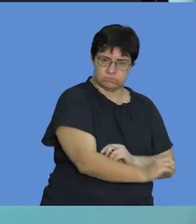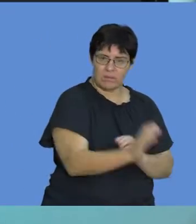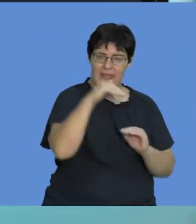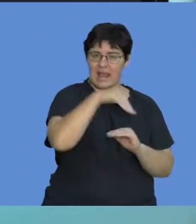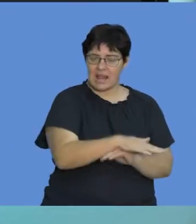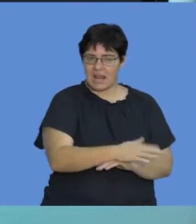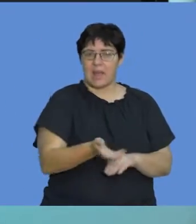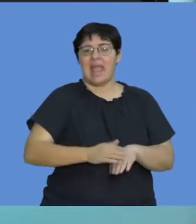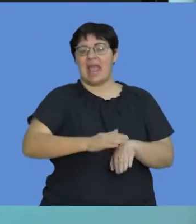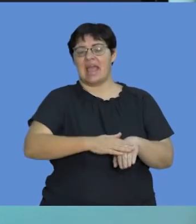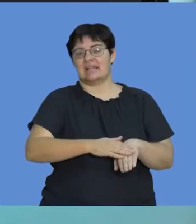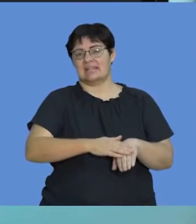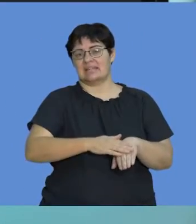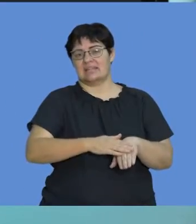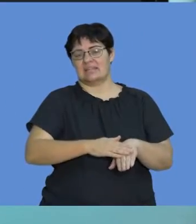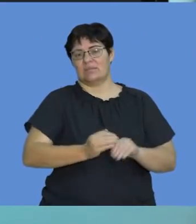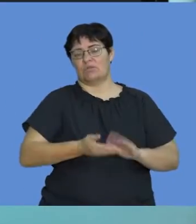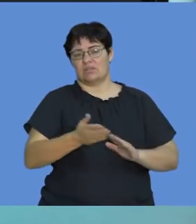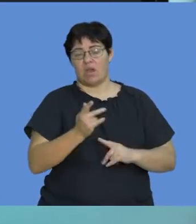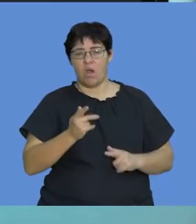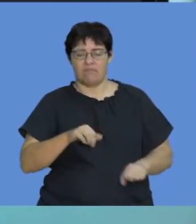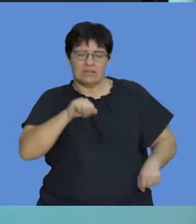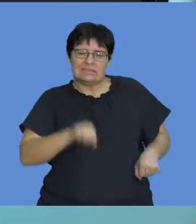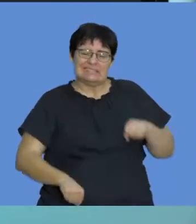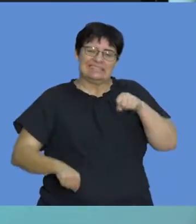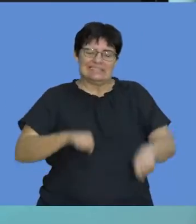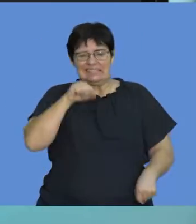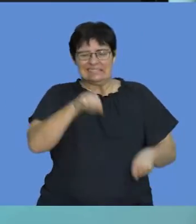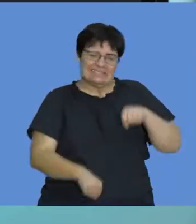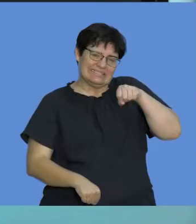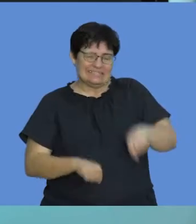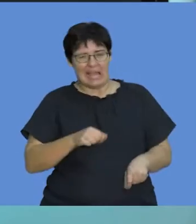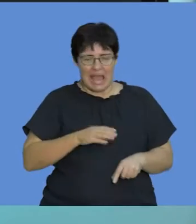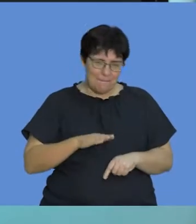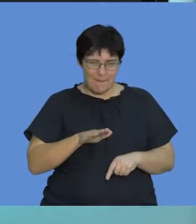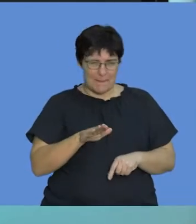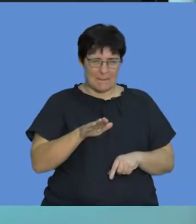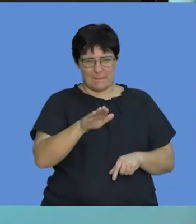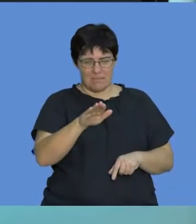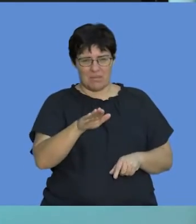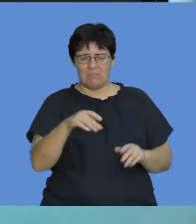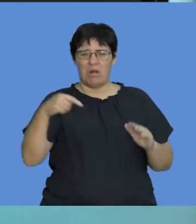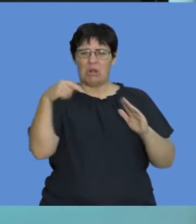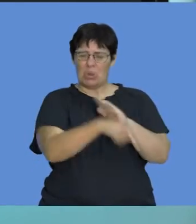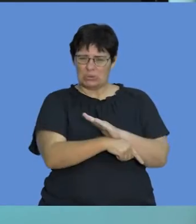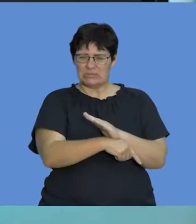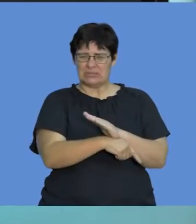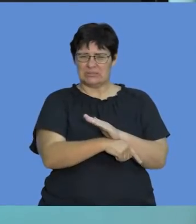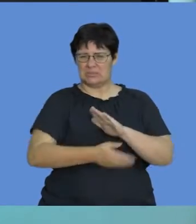the cyclist was going up a hill and they lost momentum, which is why it's really difficult to cycle